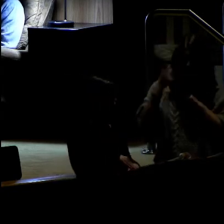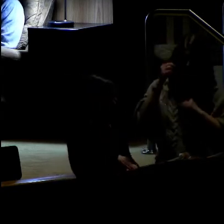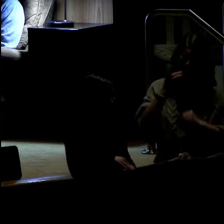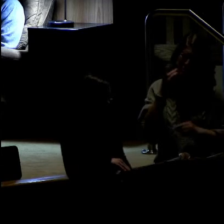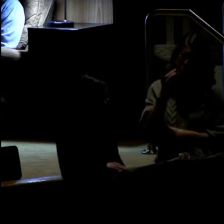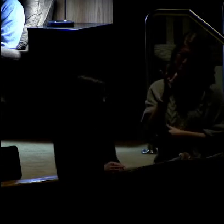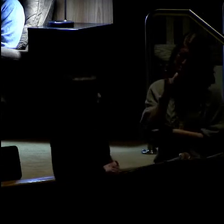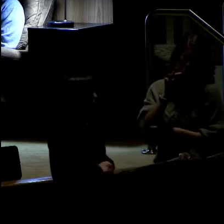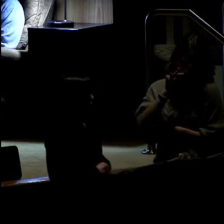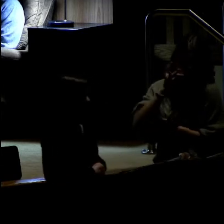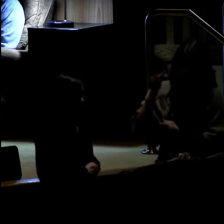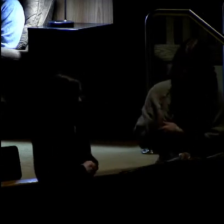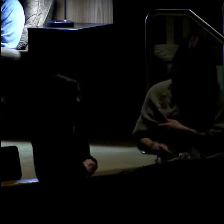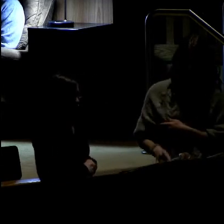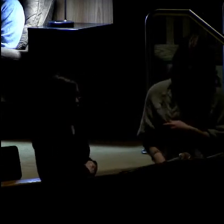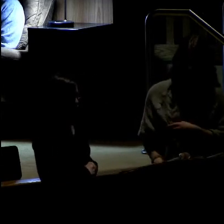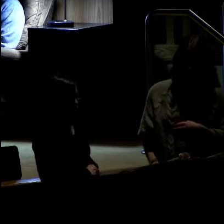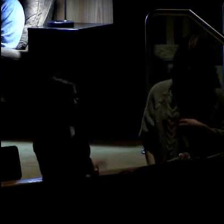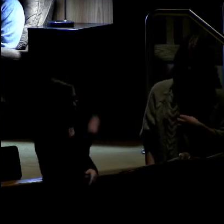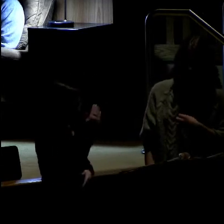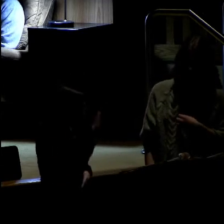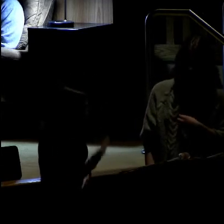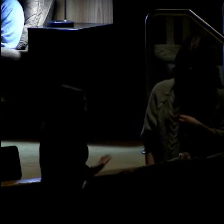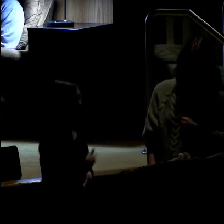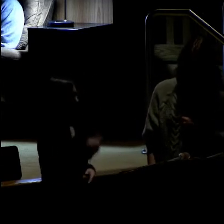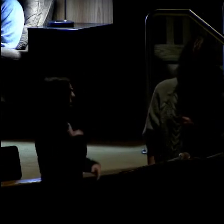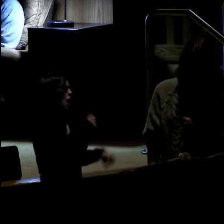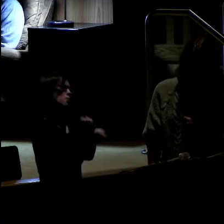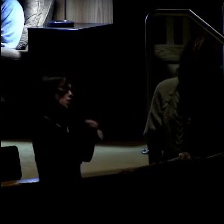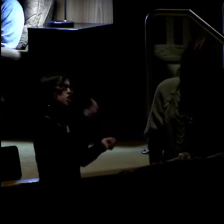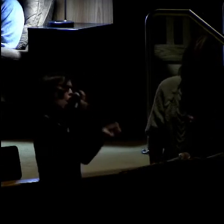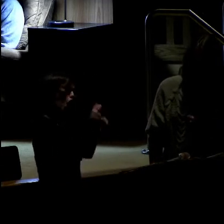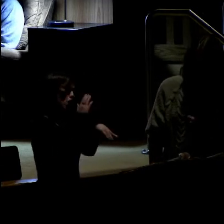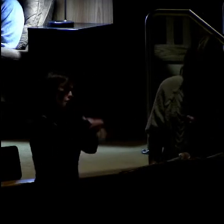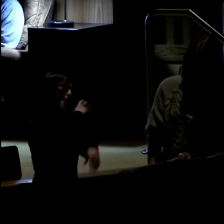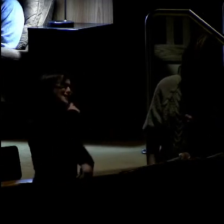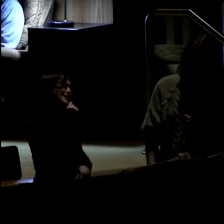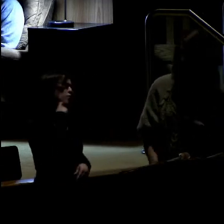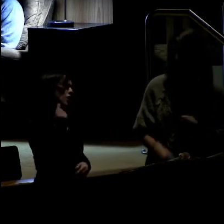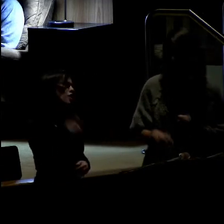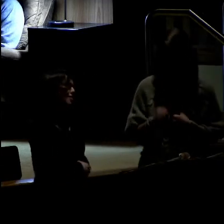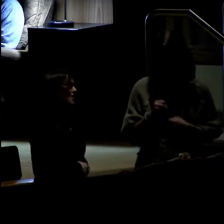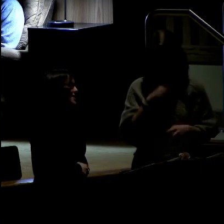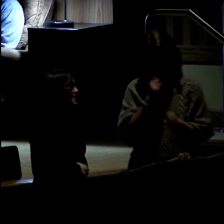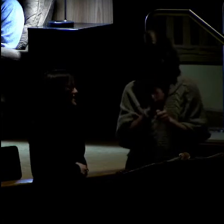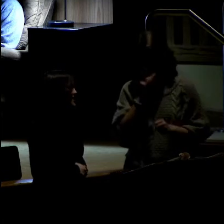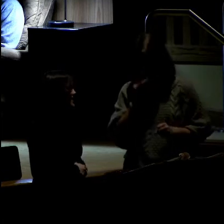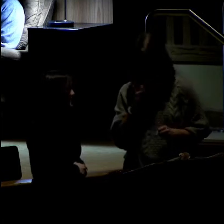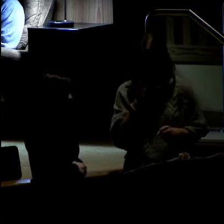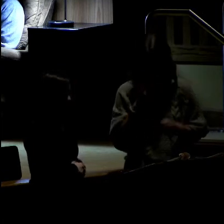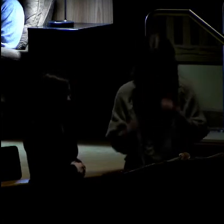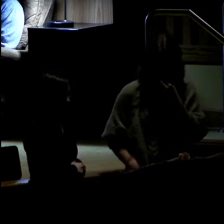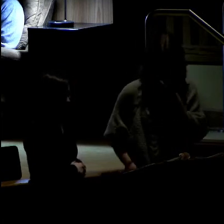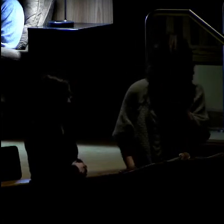Thanks for supper, Mom. It was really good. You're welcome, Sammy. I worked long and hard on those cornflakes. They were really good, Mom.